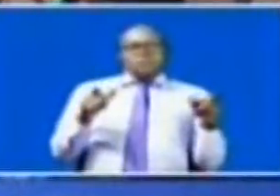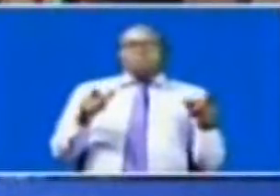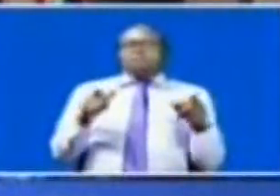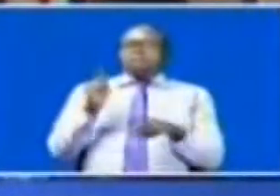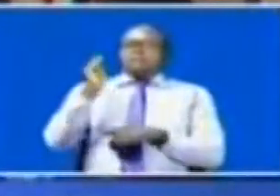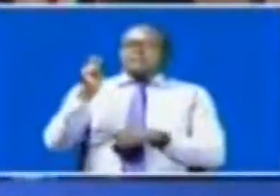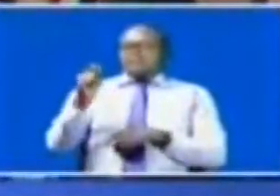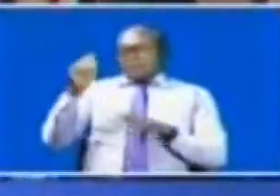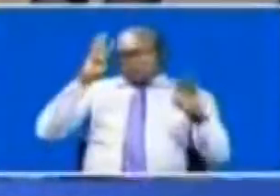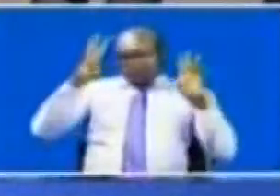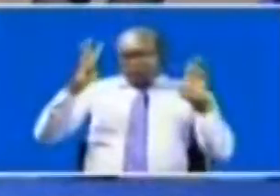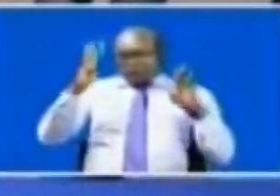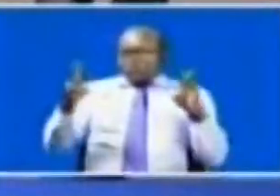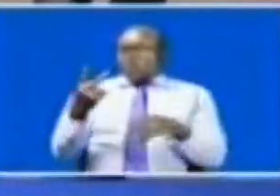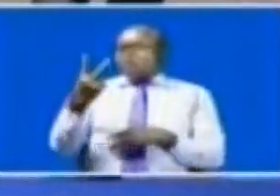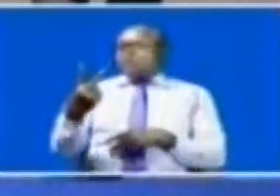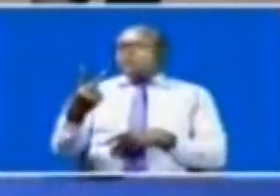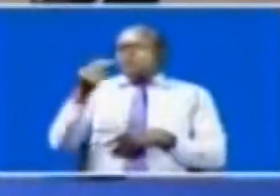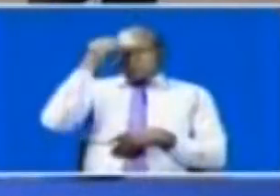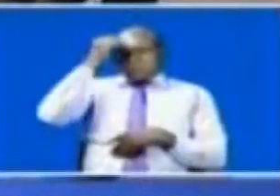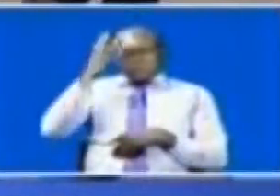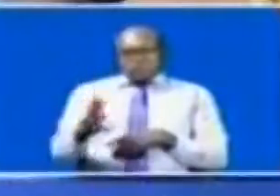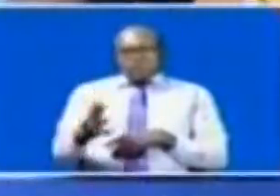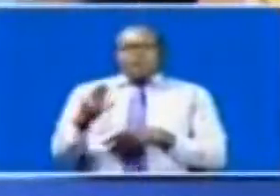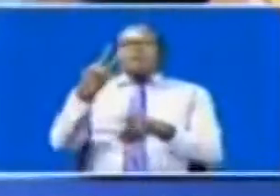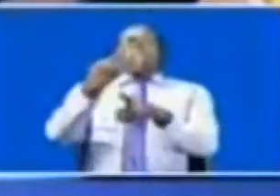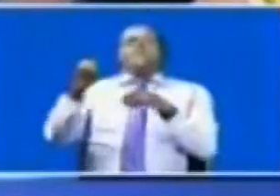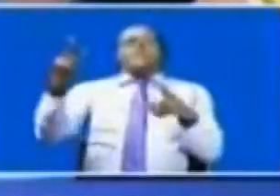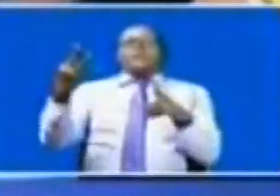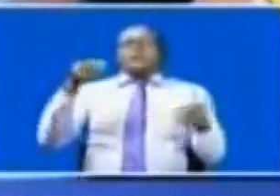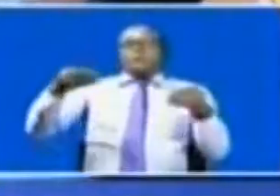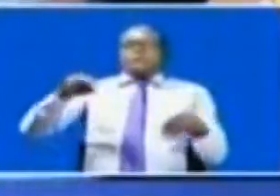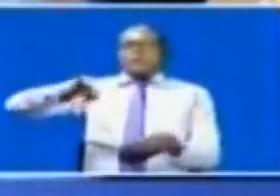testament of innovation by two form three students in Busia County.